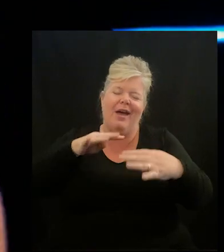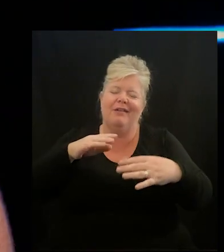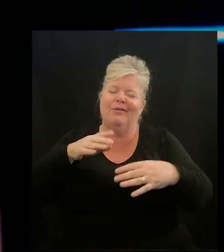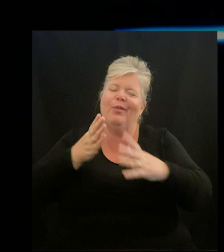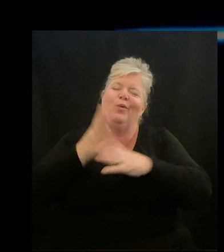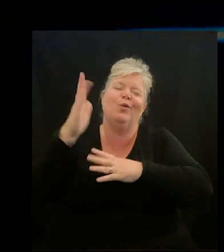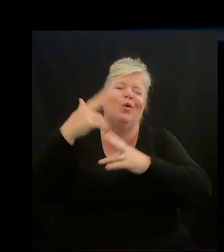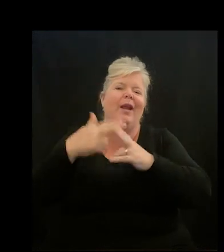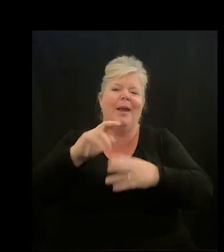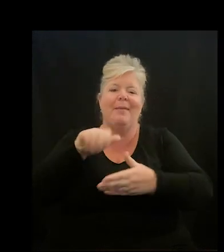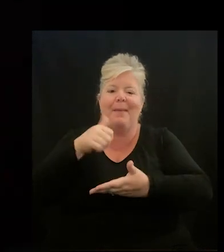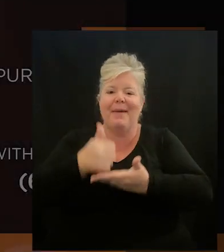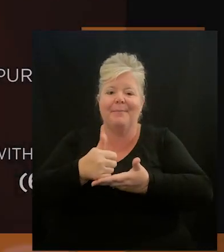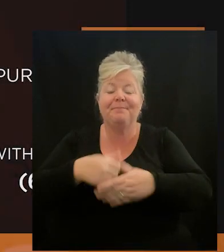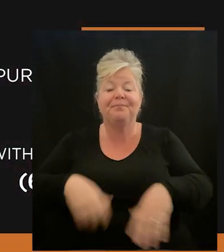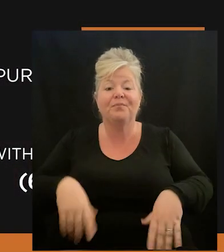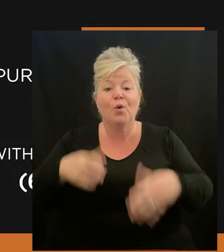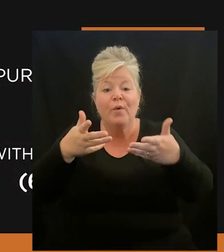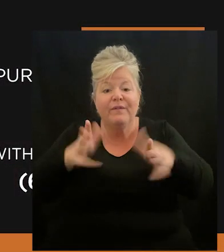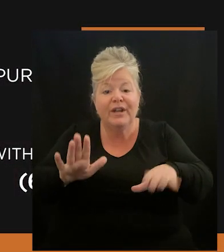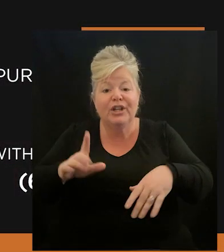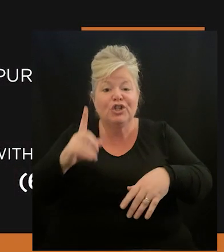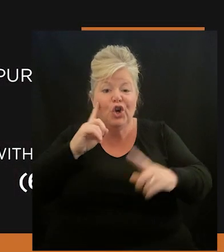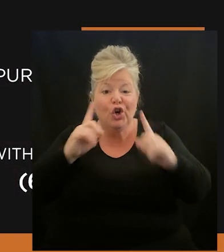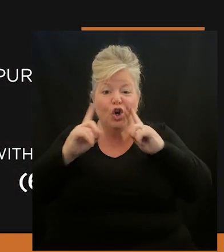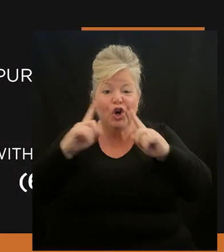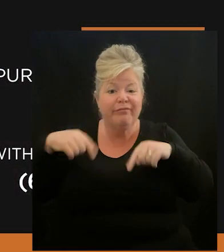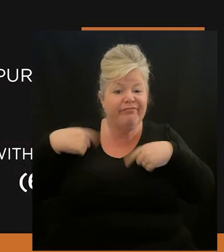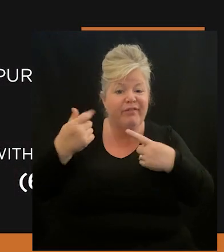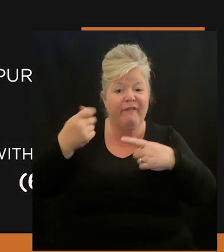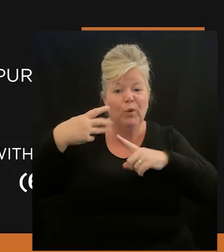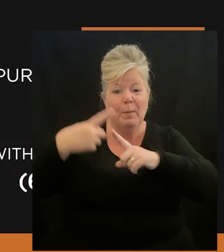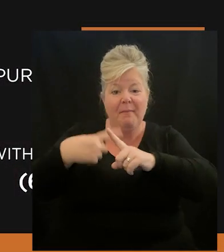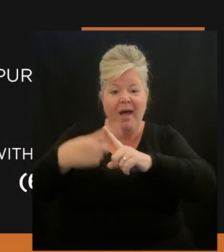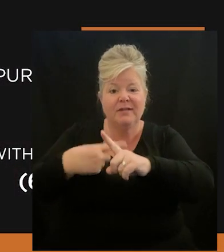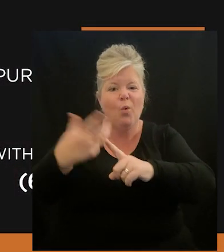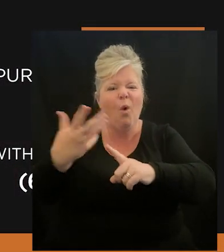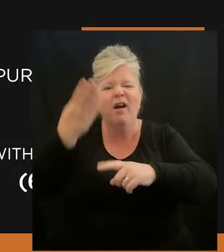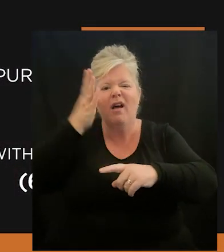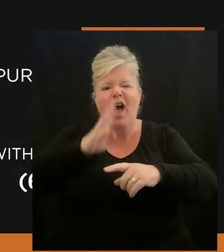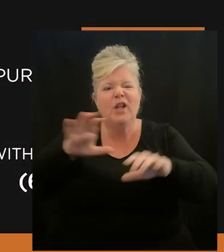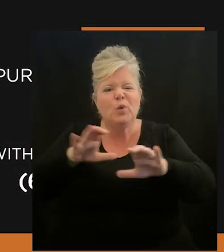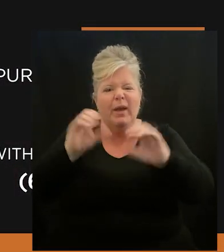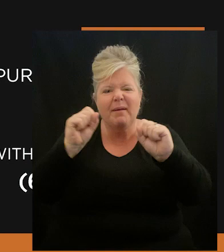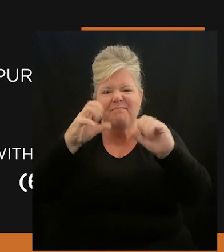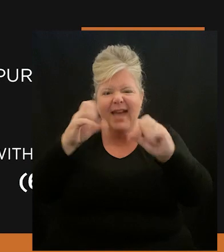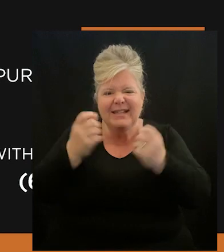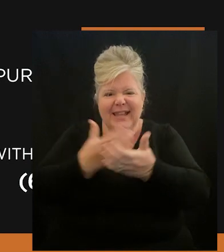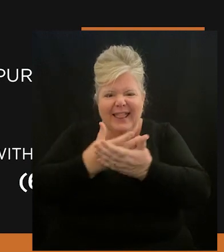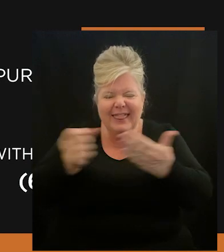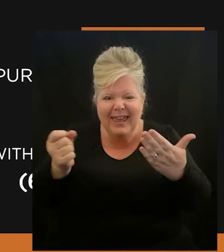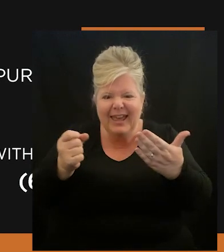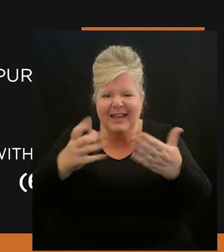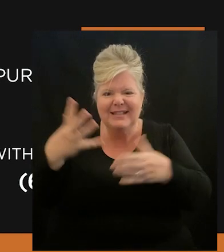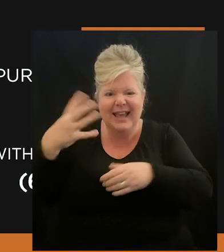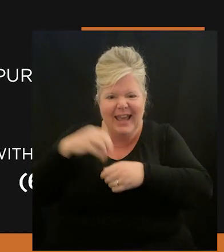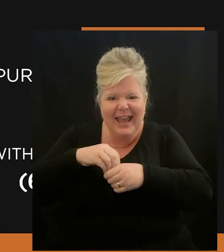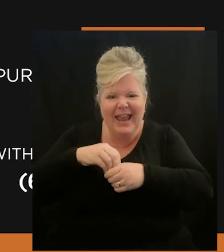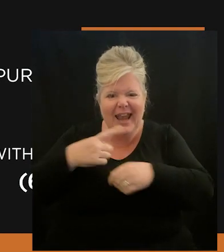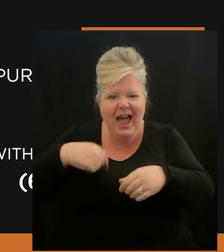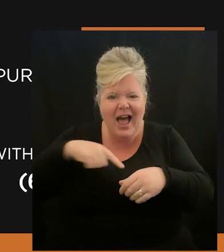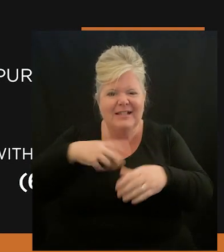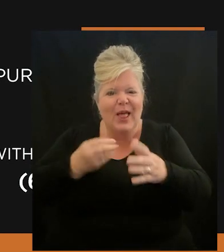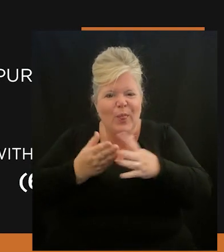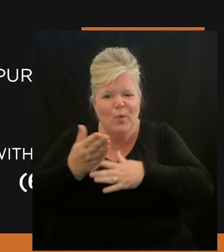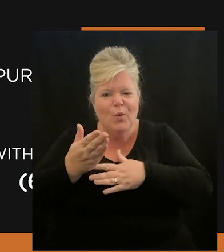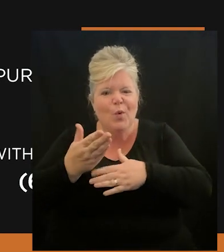Amen. As you've heard over the last couple of months and through our service today, God's doing amazing things in us and through us for